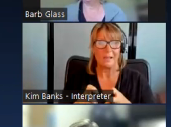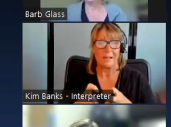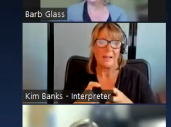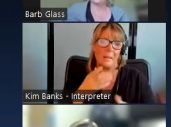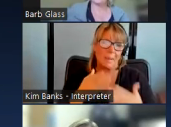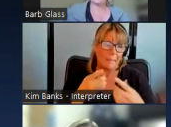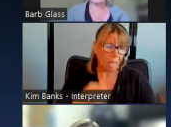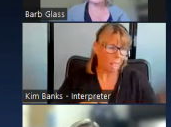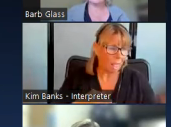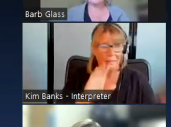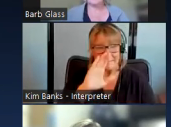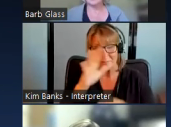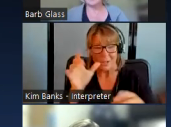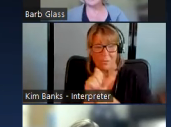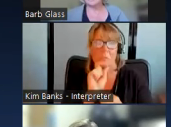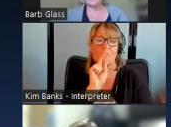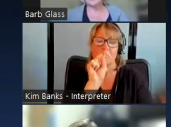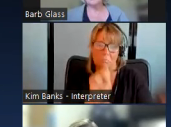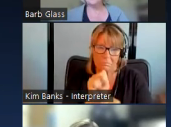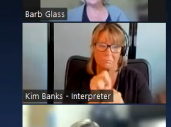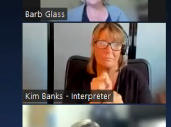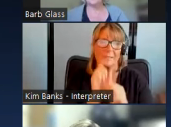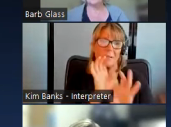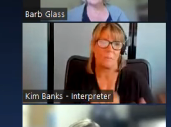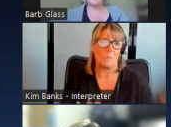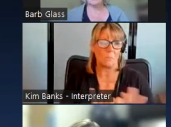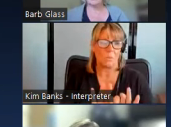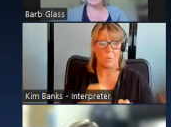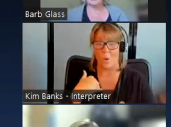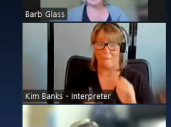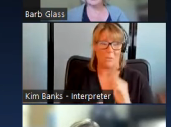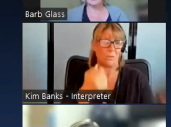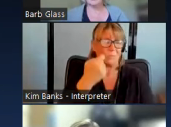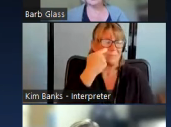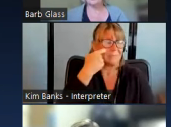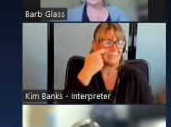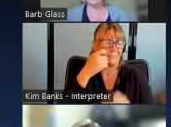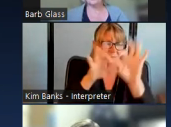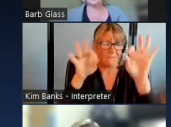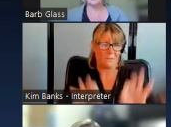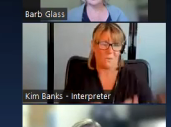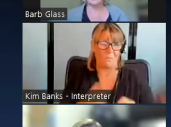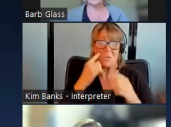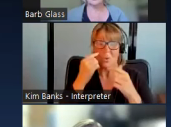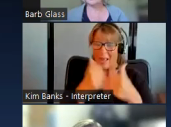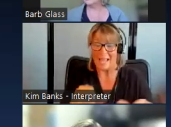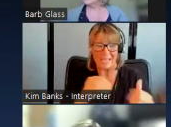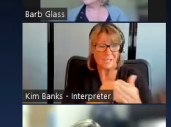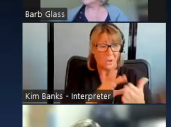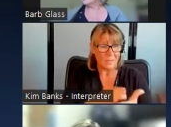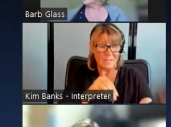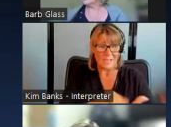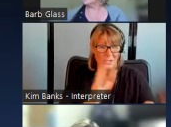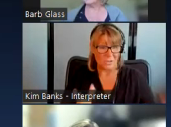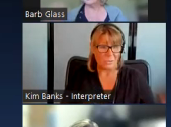the form. We encourage people to do that with all of the documentation that you find on the Employment Ontario